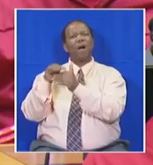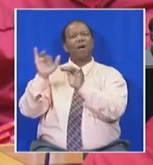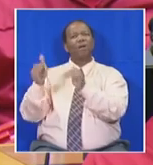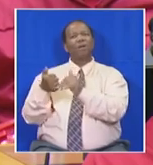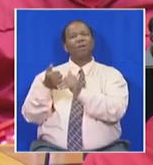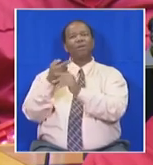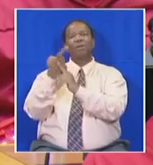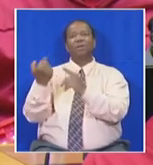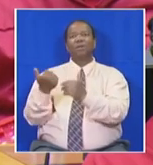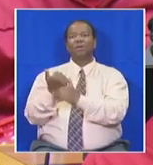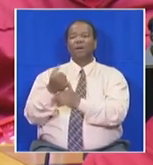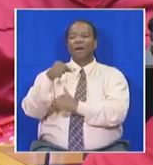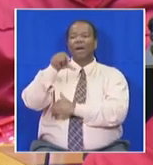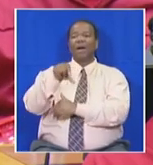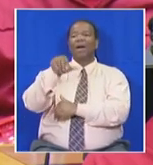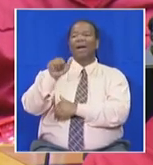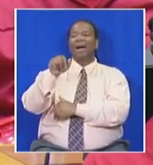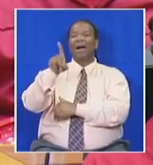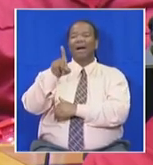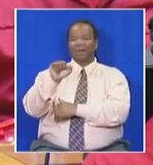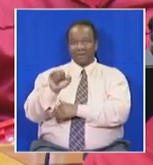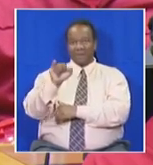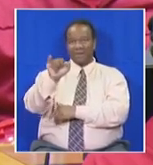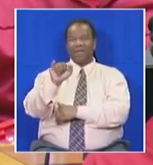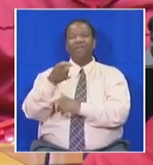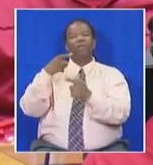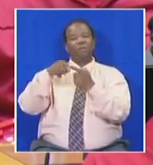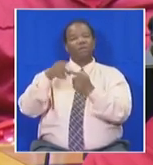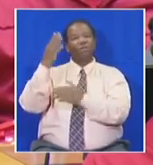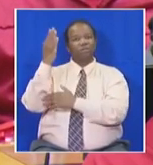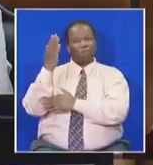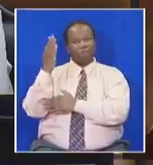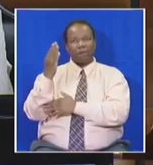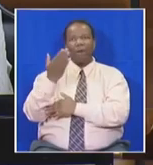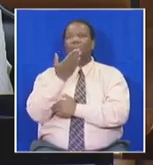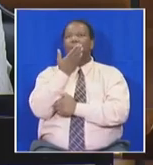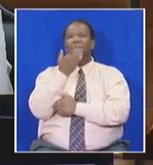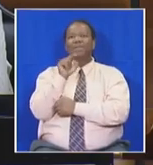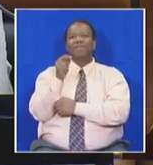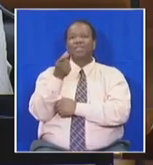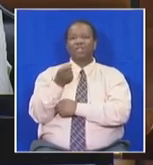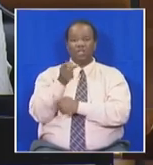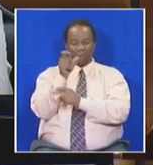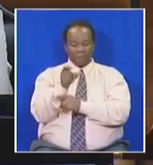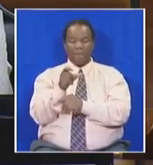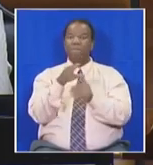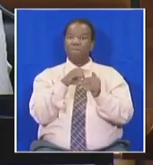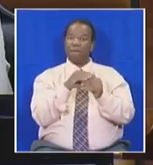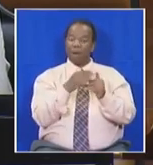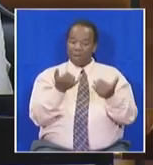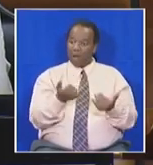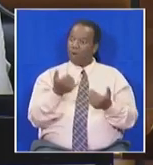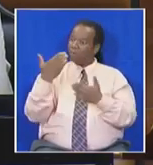Gardee. He is still on a point of order. You therefore cannot interrupt a member on the floor who has been